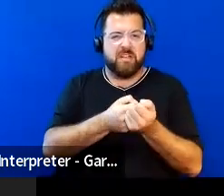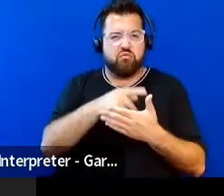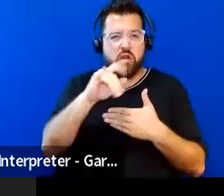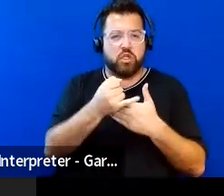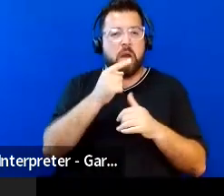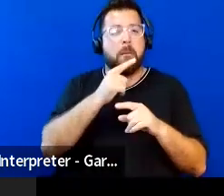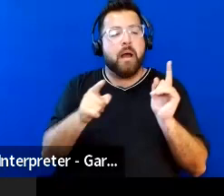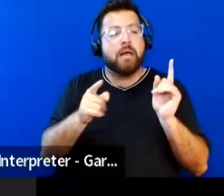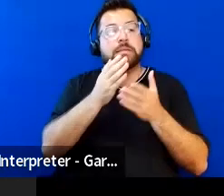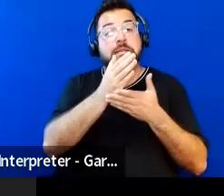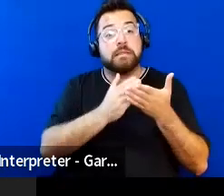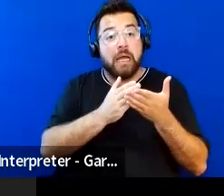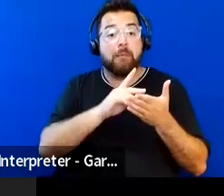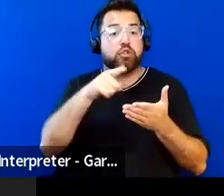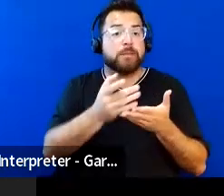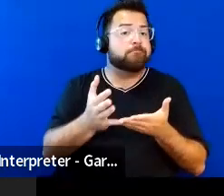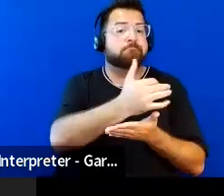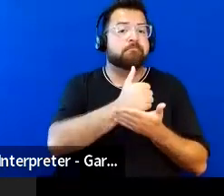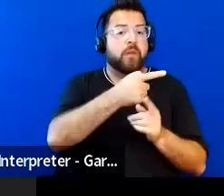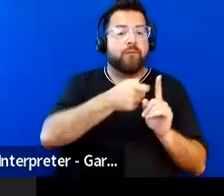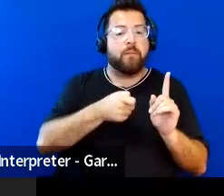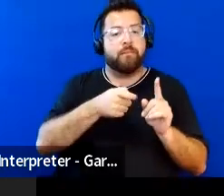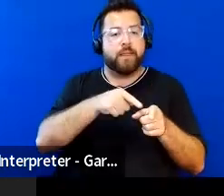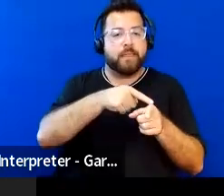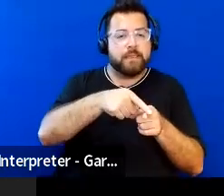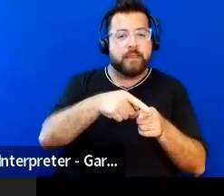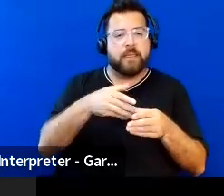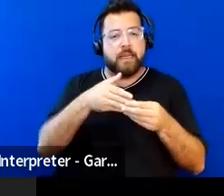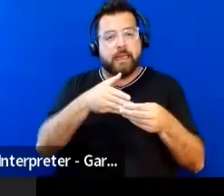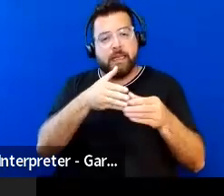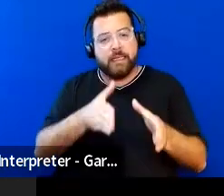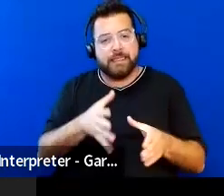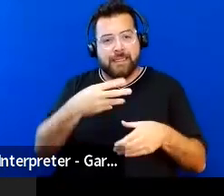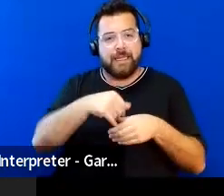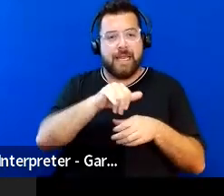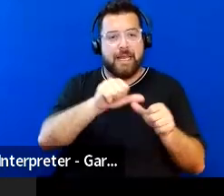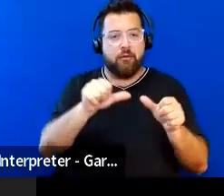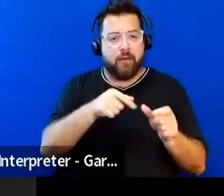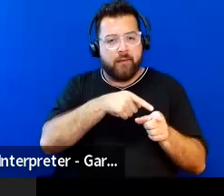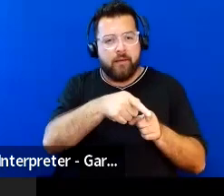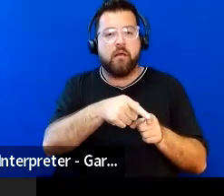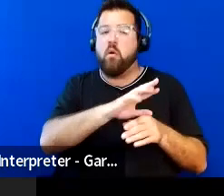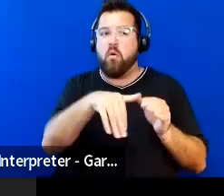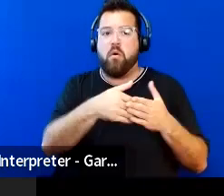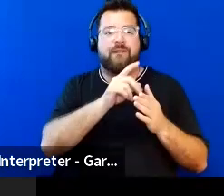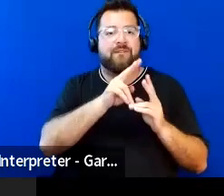were just compiled by the discipline leads in the area. They're all very highly curated. So